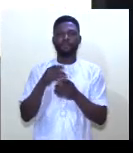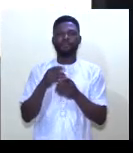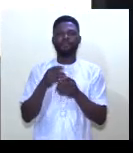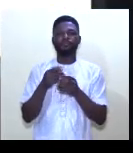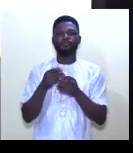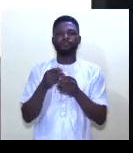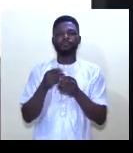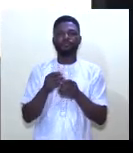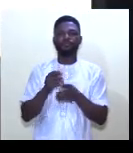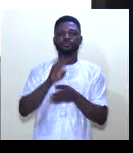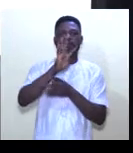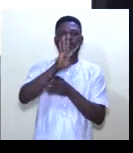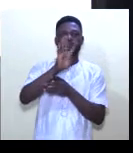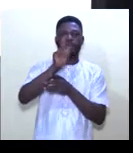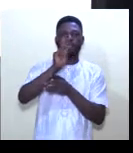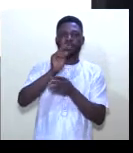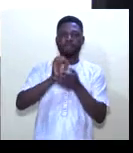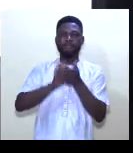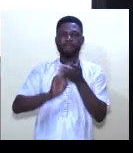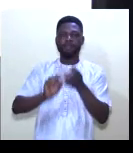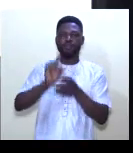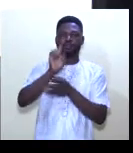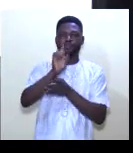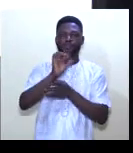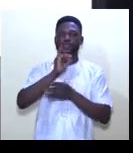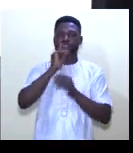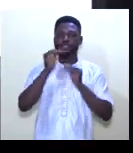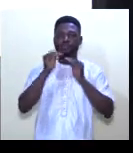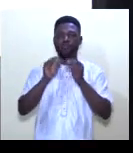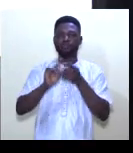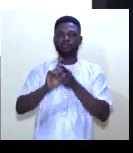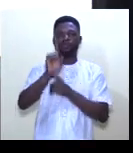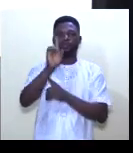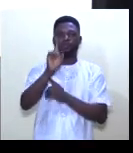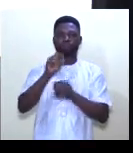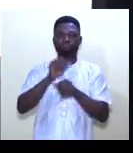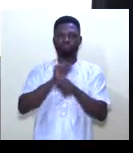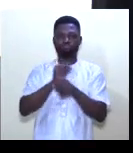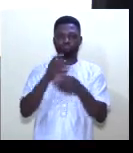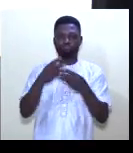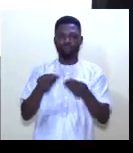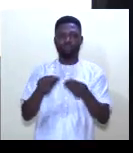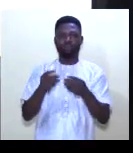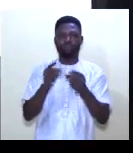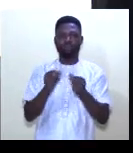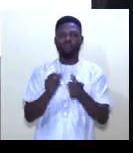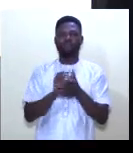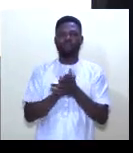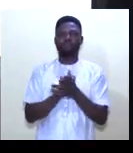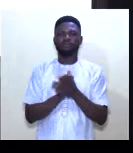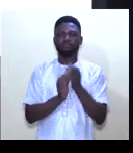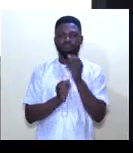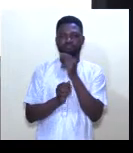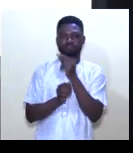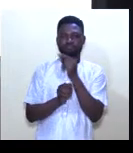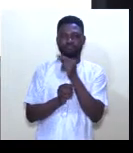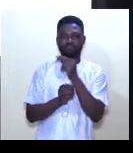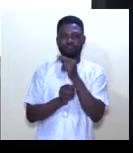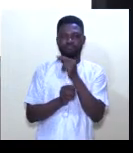on. Next question says 4k minus 1 is equal to 1. Work it out quickly and select an answer from